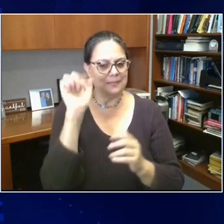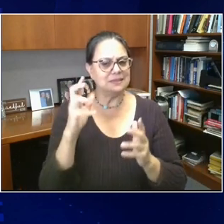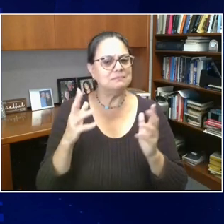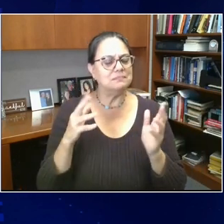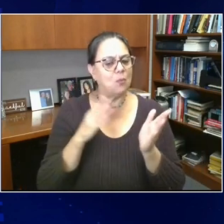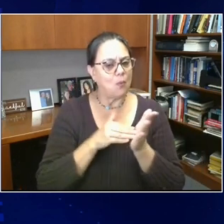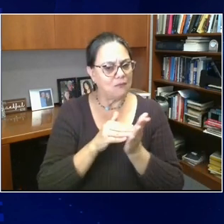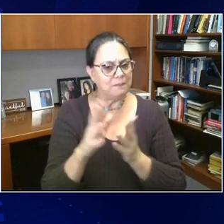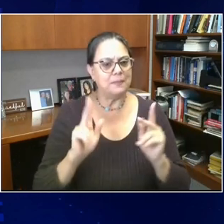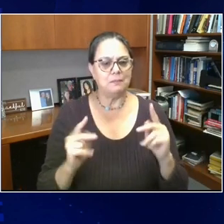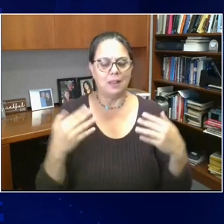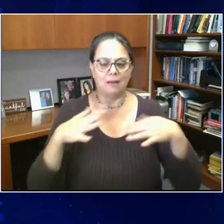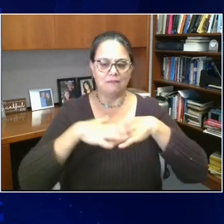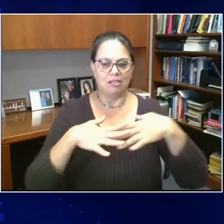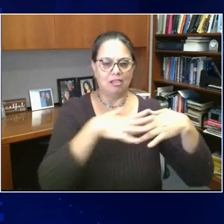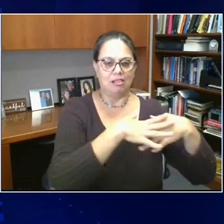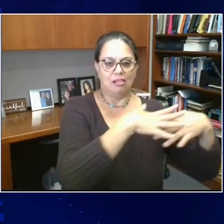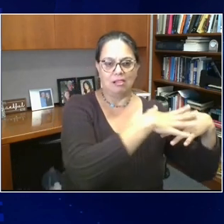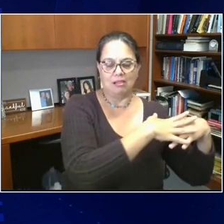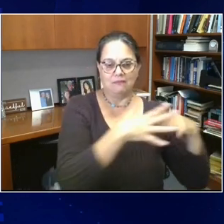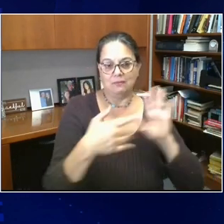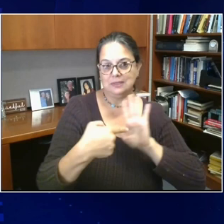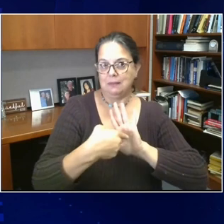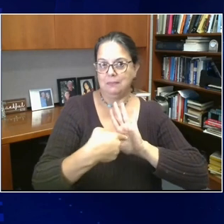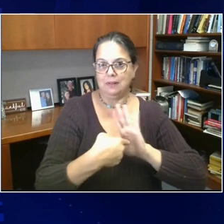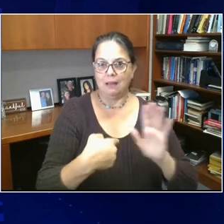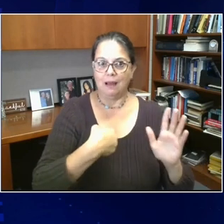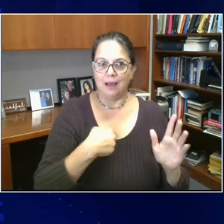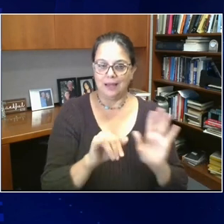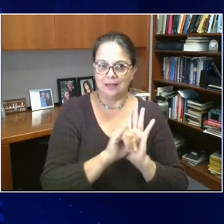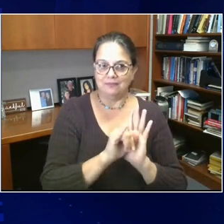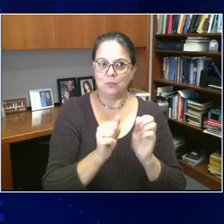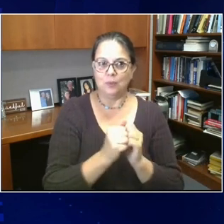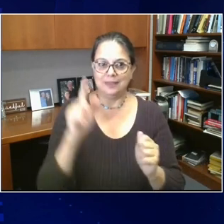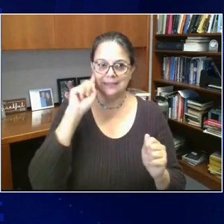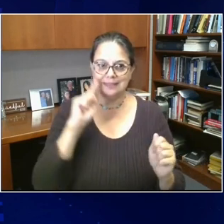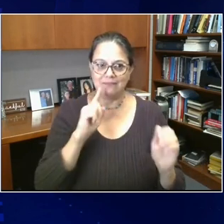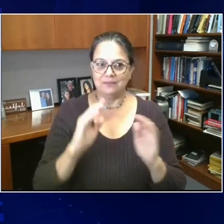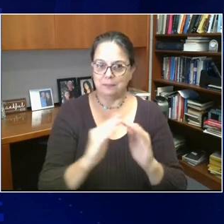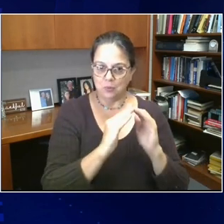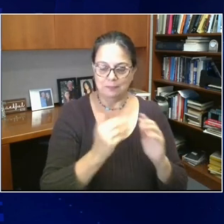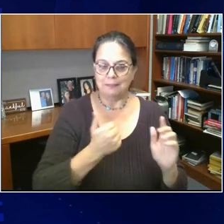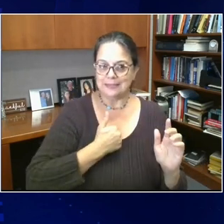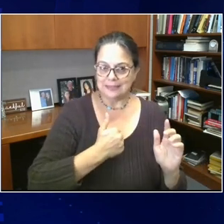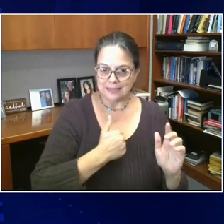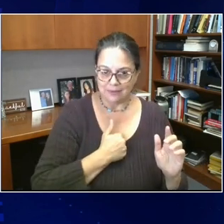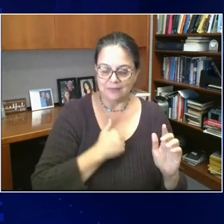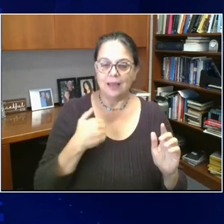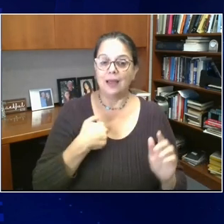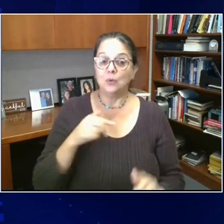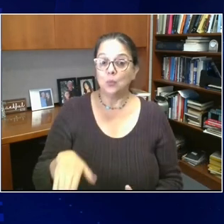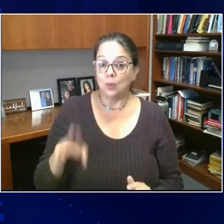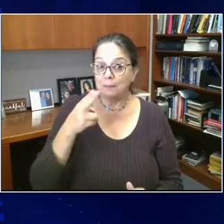Now, this is a somewhat false categorization because there tends to be overlap among the different